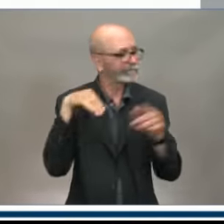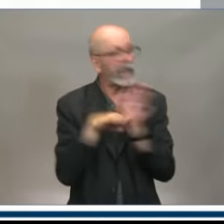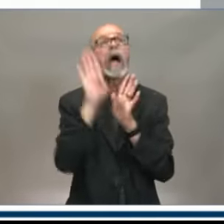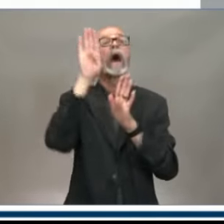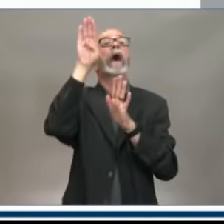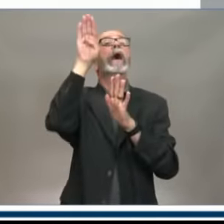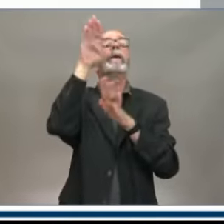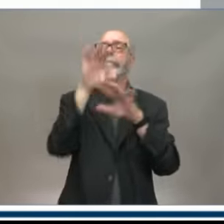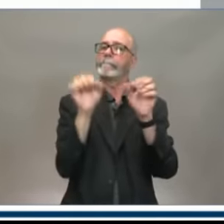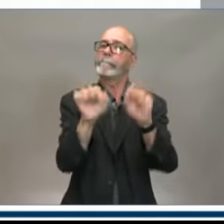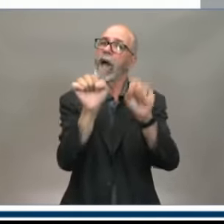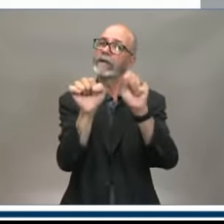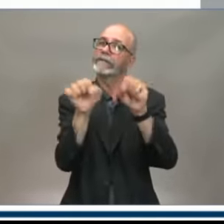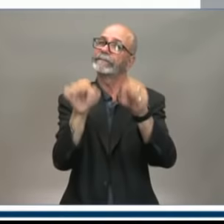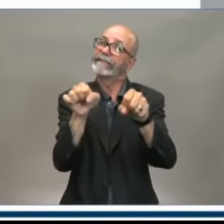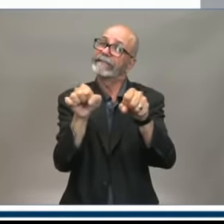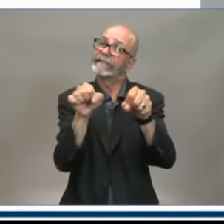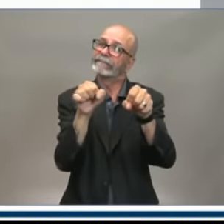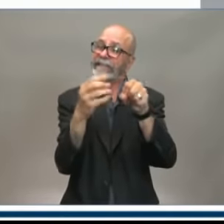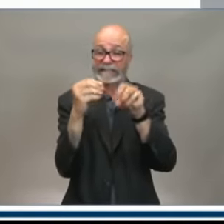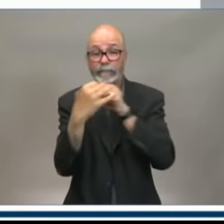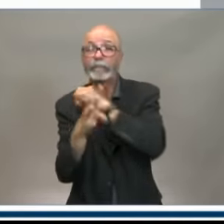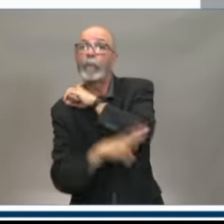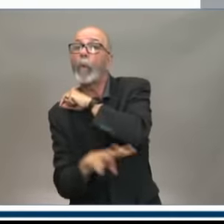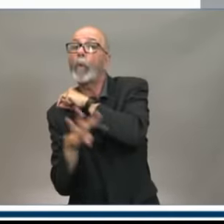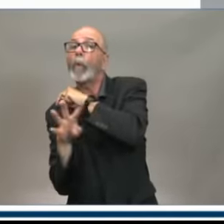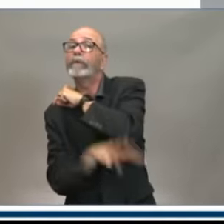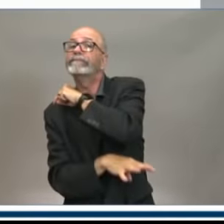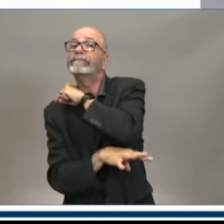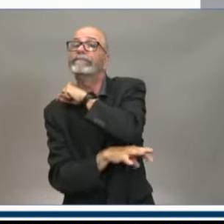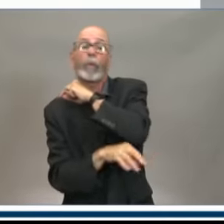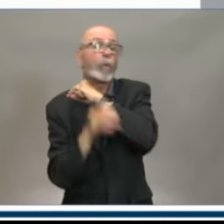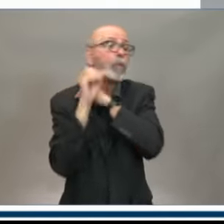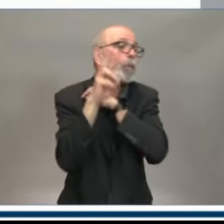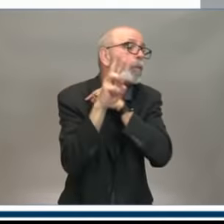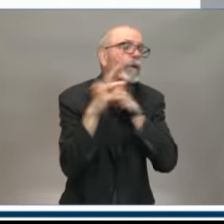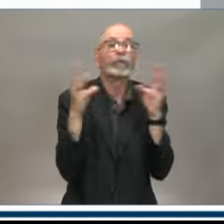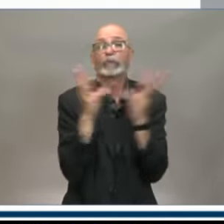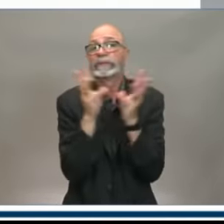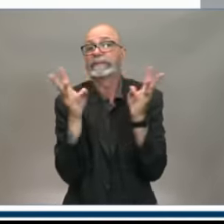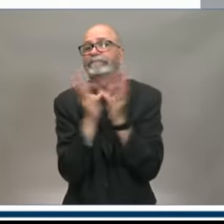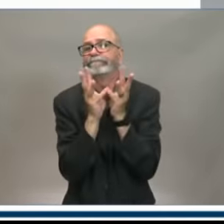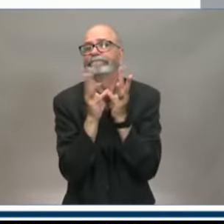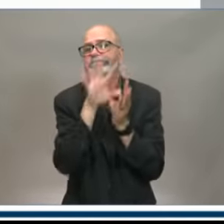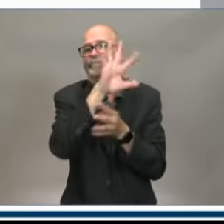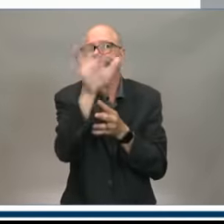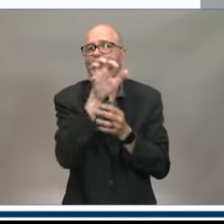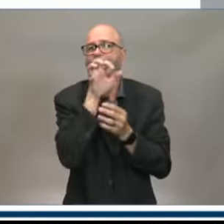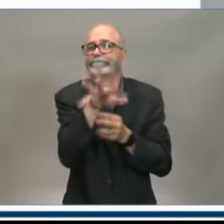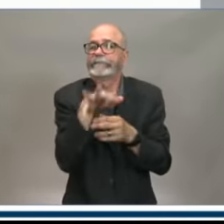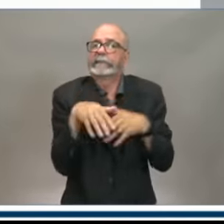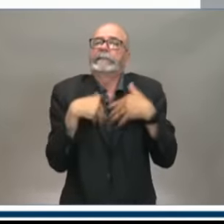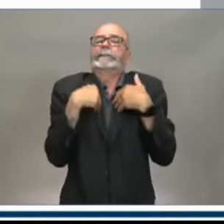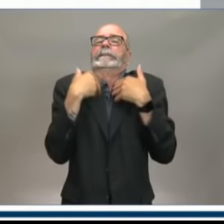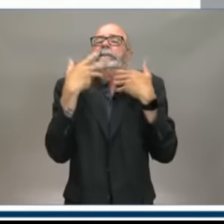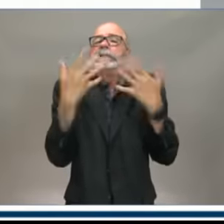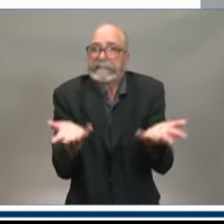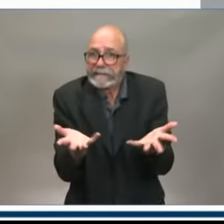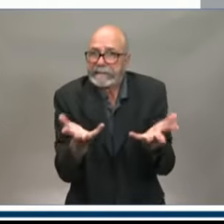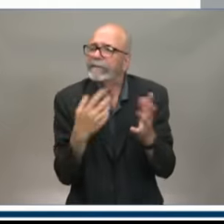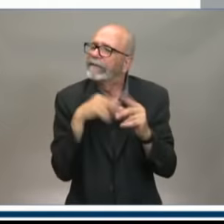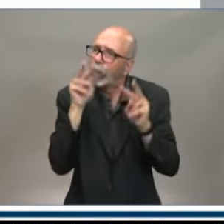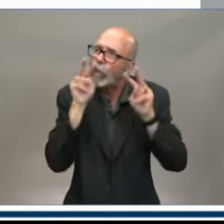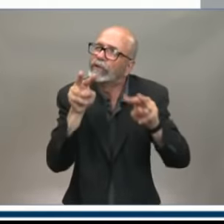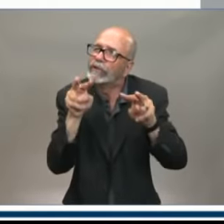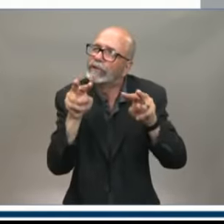winter. Nobody can be definitive about that. Any of the reasonable experts would say we're likely